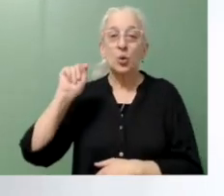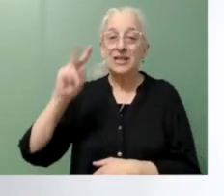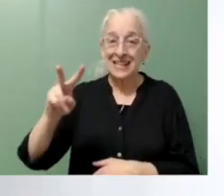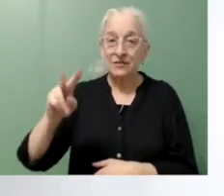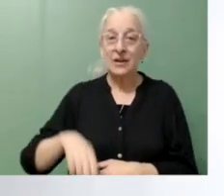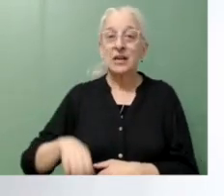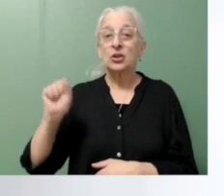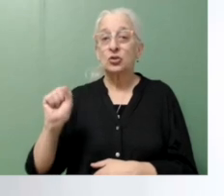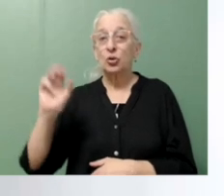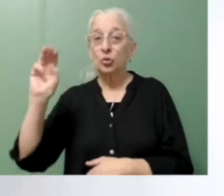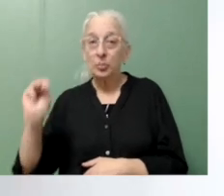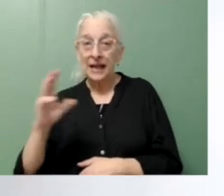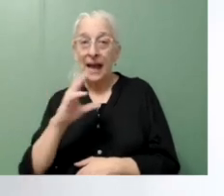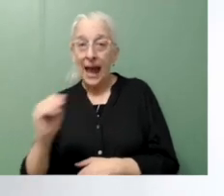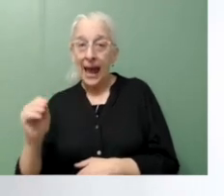and/or e-billboards.